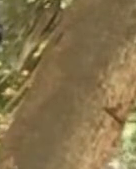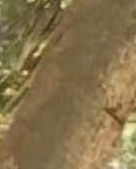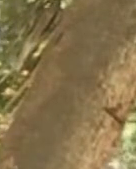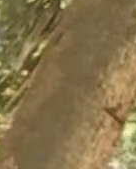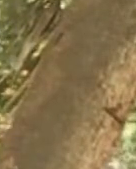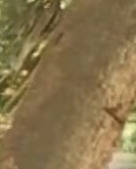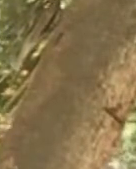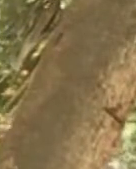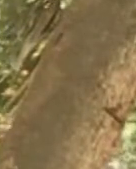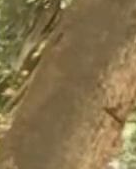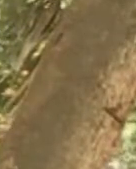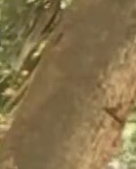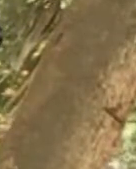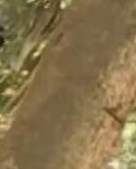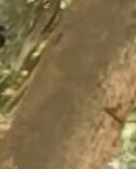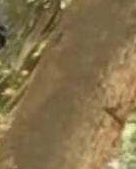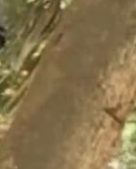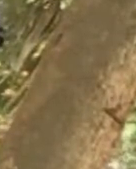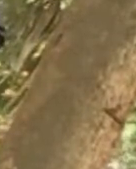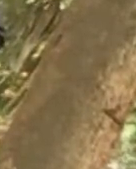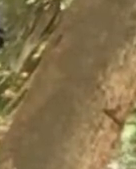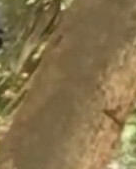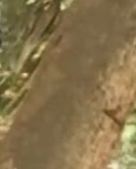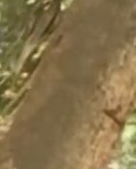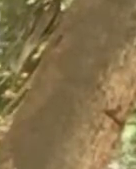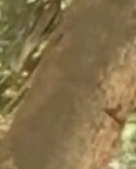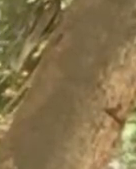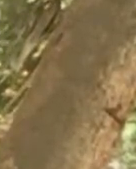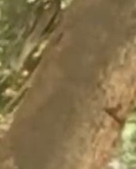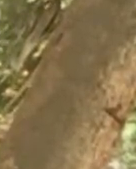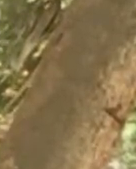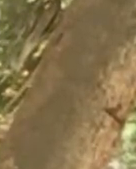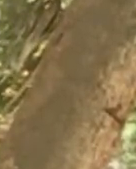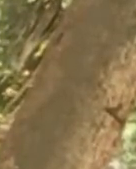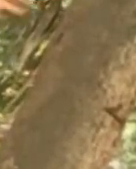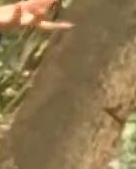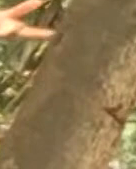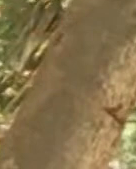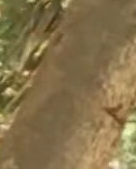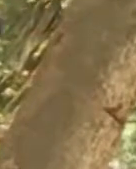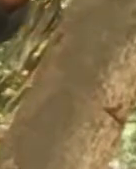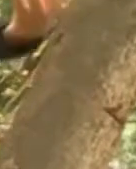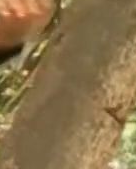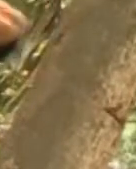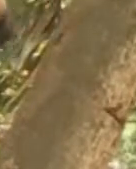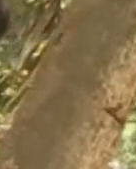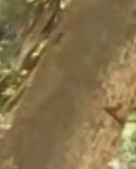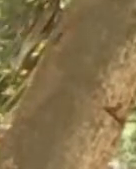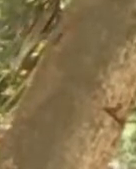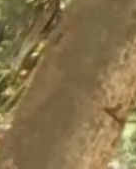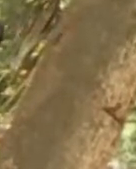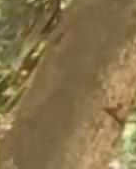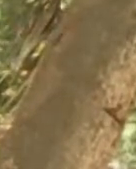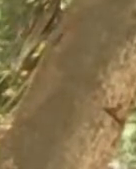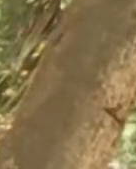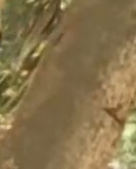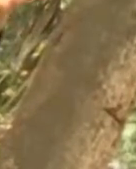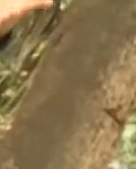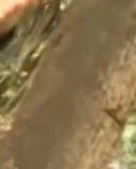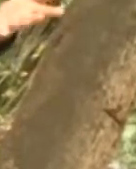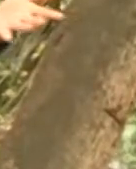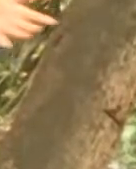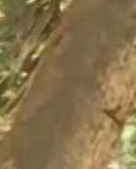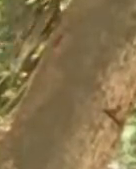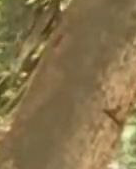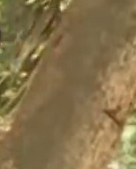events kibao. We only have 2 events. So chache sana, but They're amazing events that zilishika,